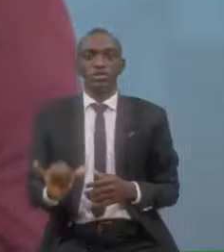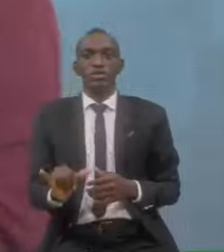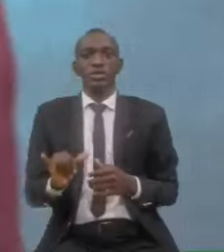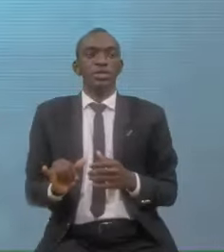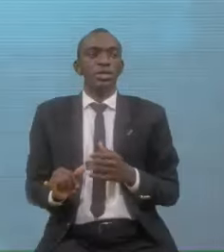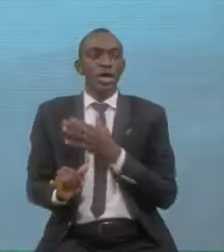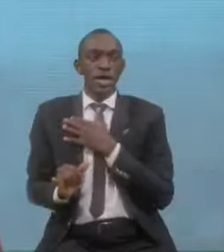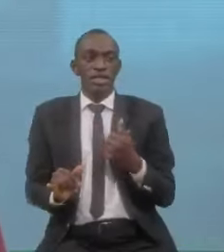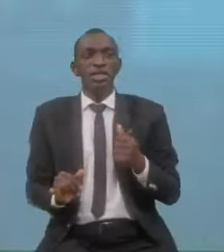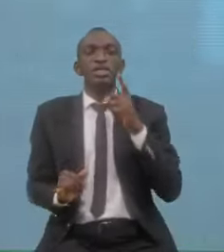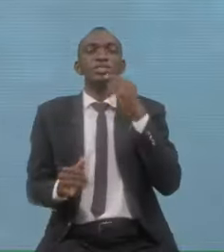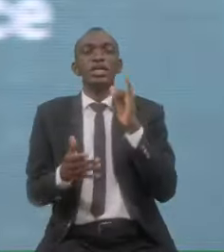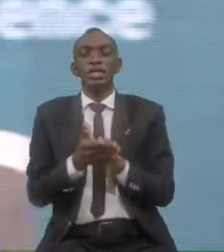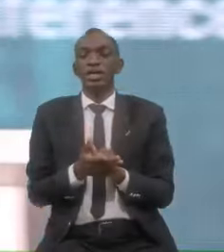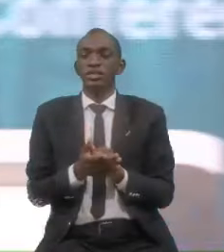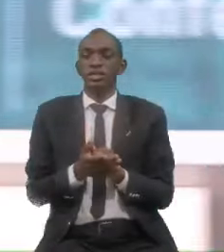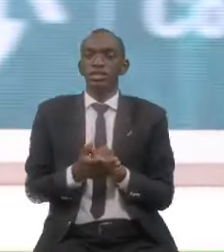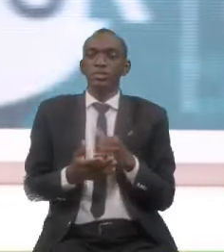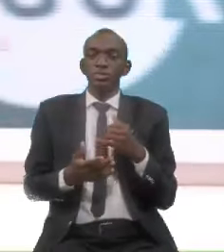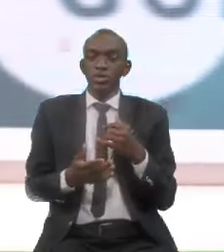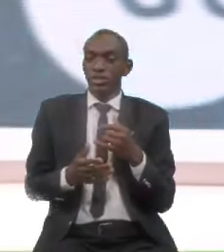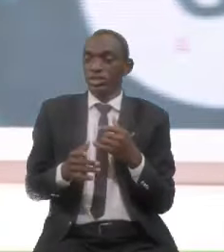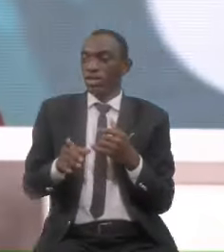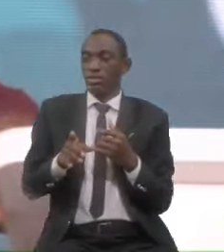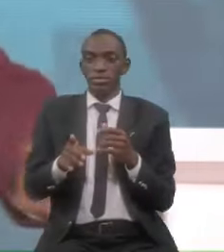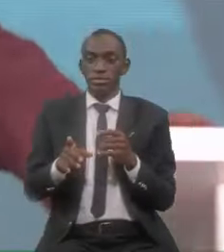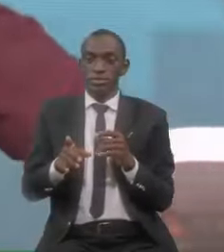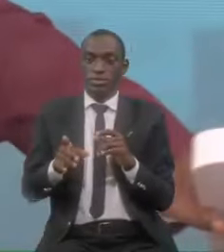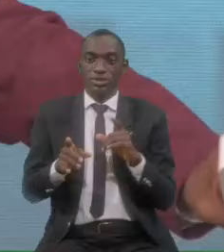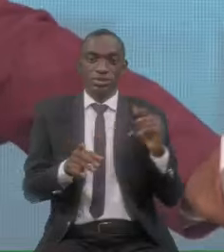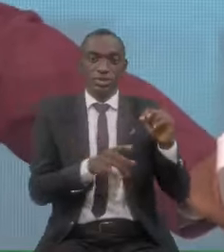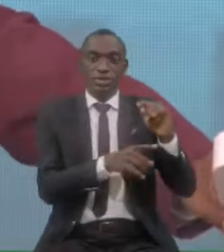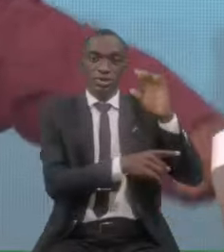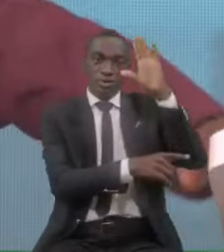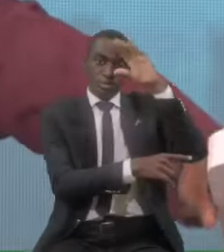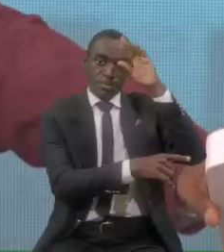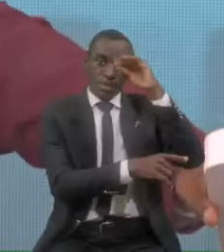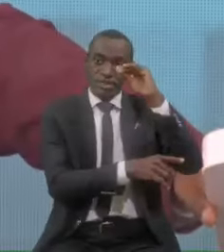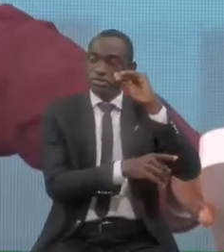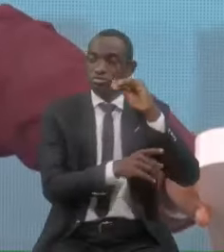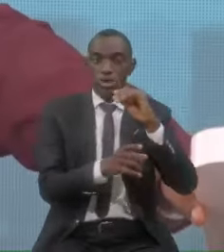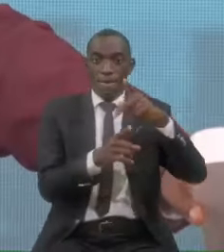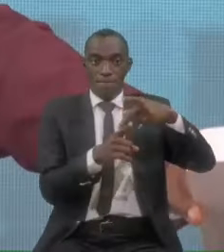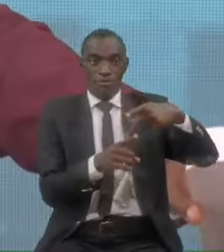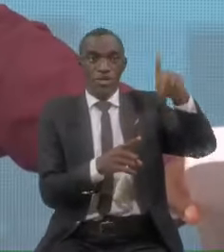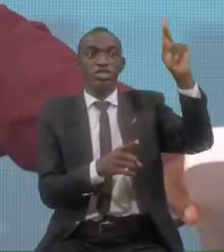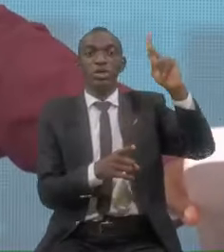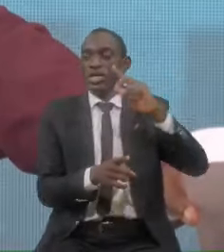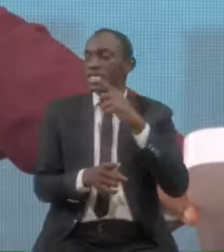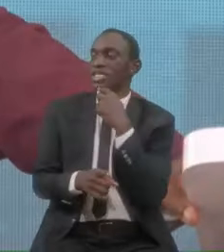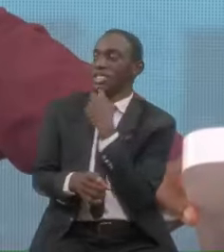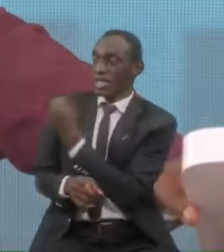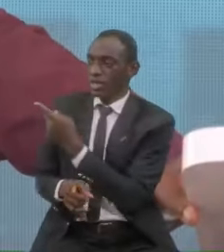man. And he took the man to me. And so the prof said, I